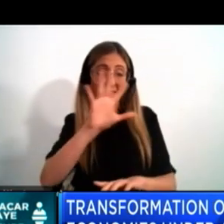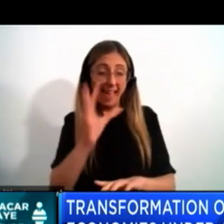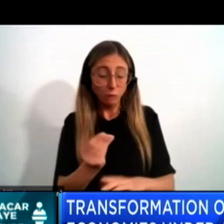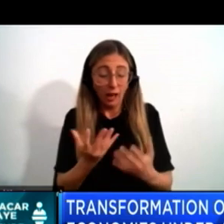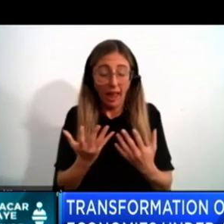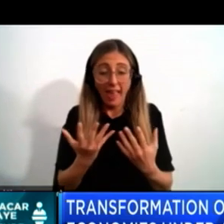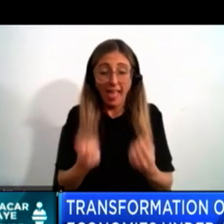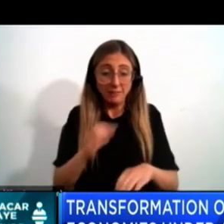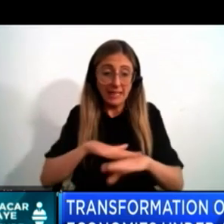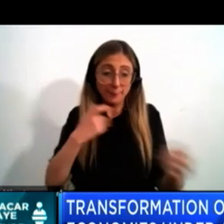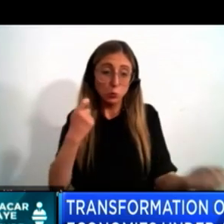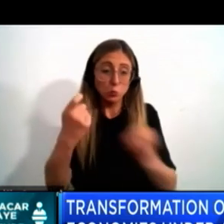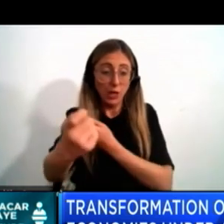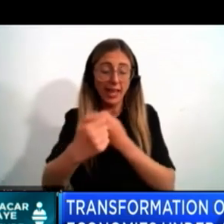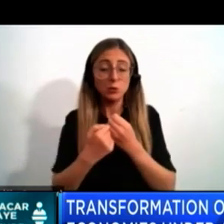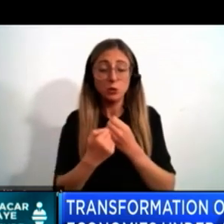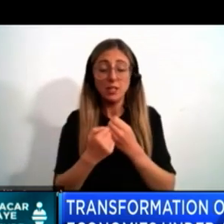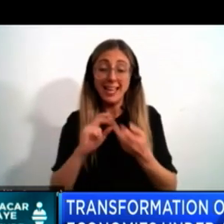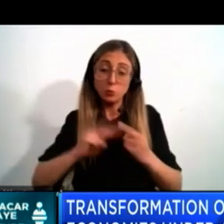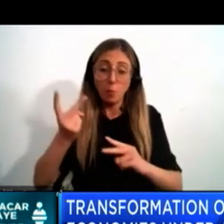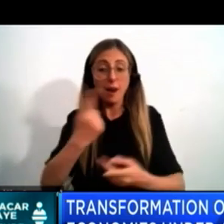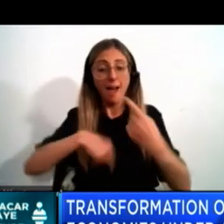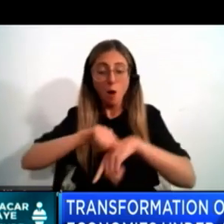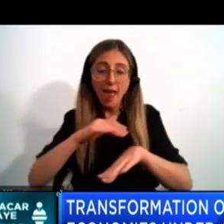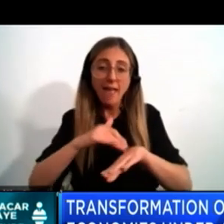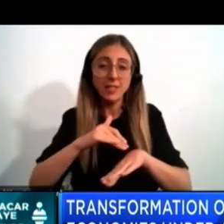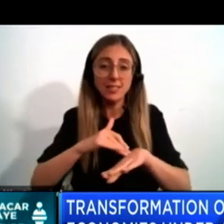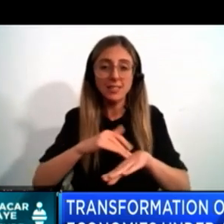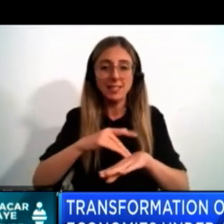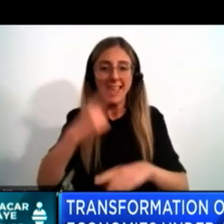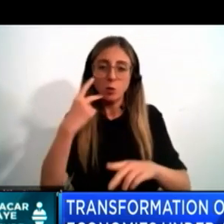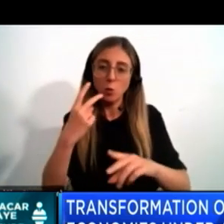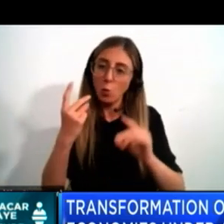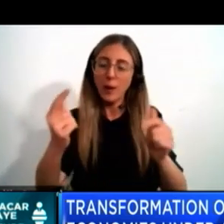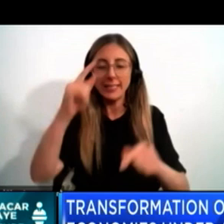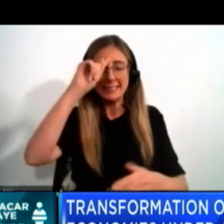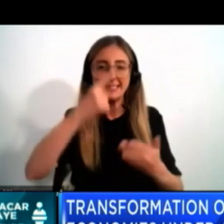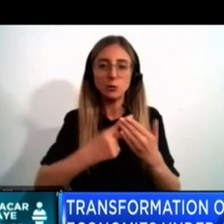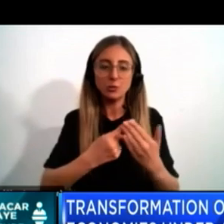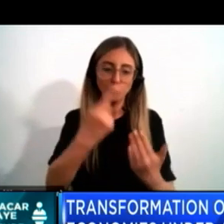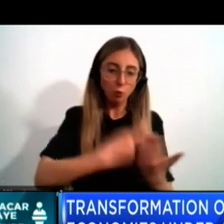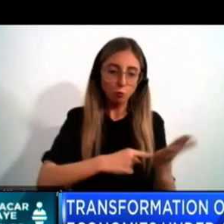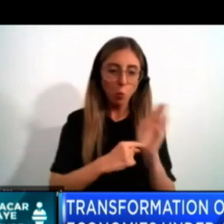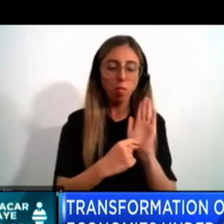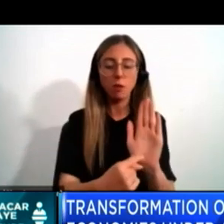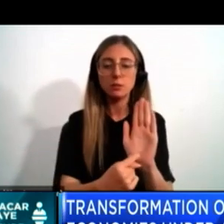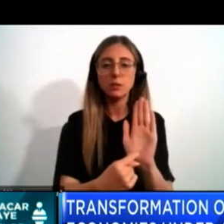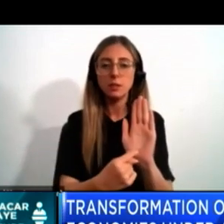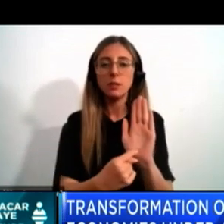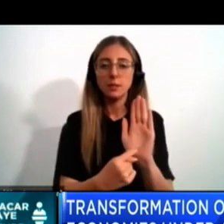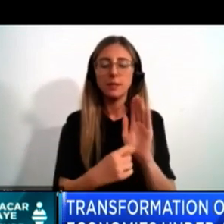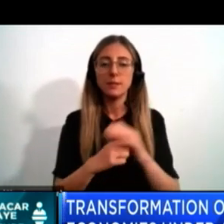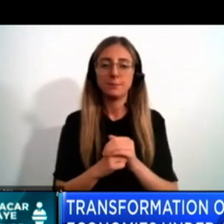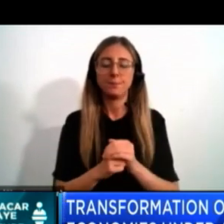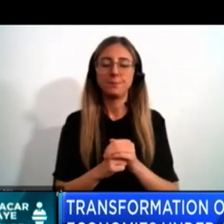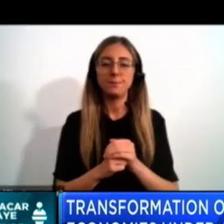trade are doubling their efforts to quickly conclude negotiations of the rules of origin under the